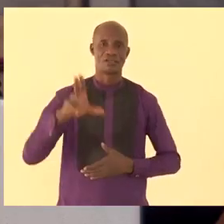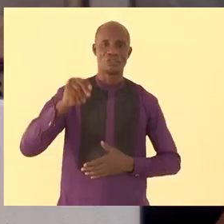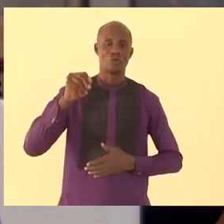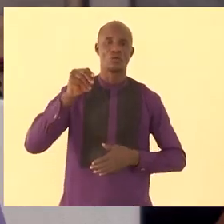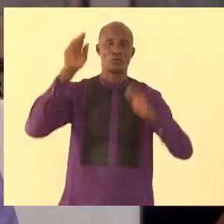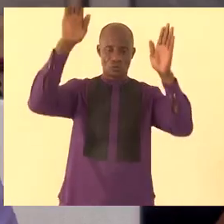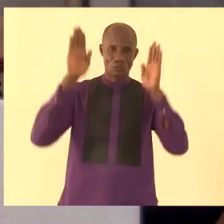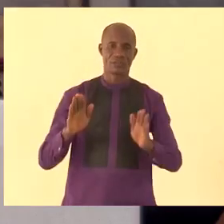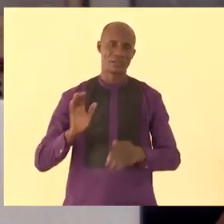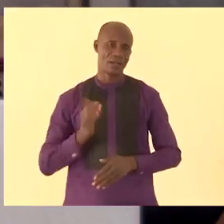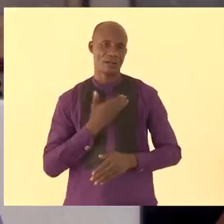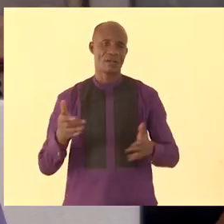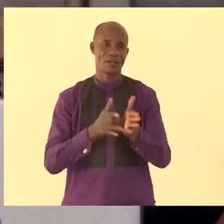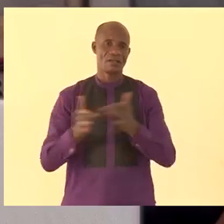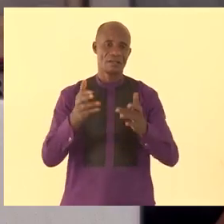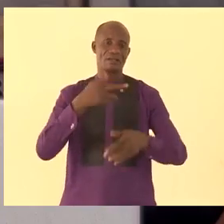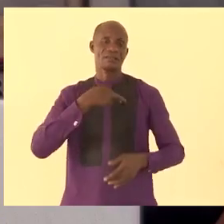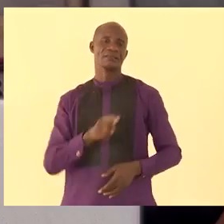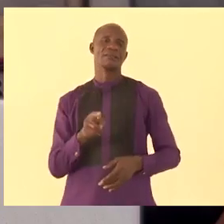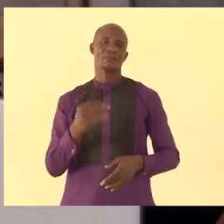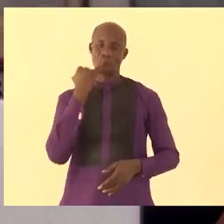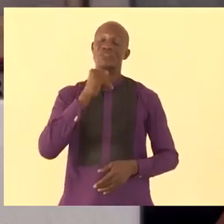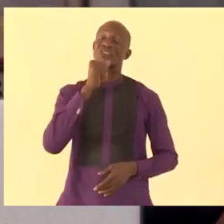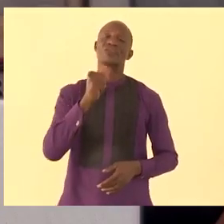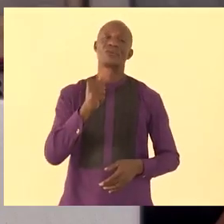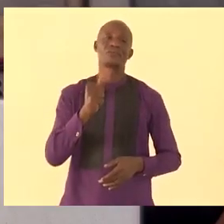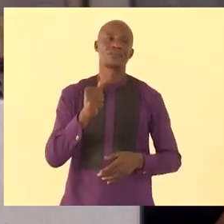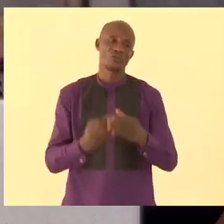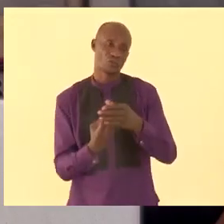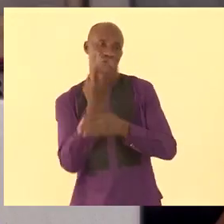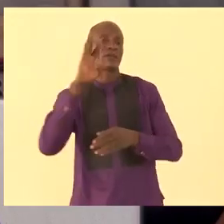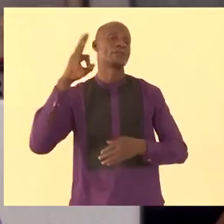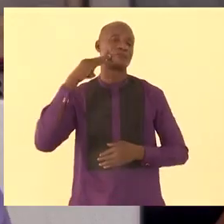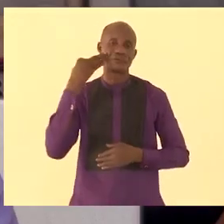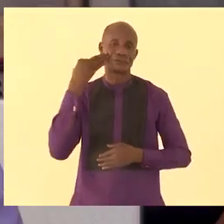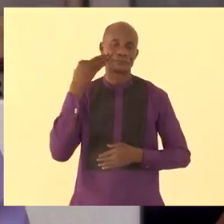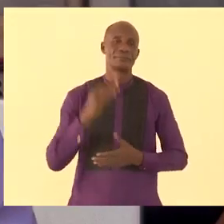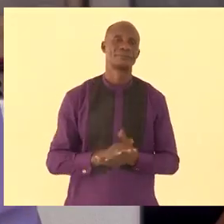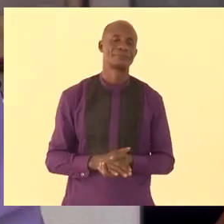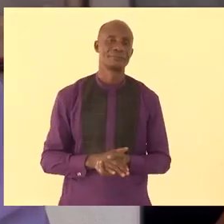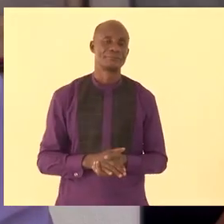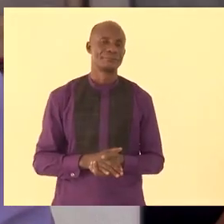No wonder our Christian life is not bearing fruits.